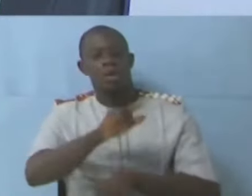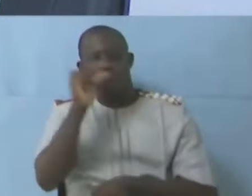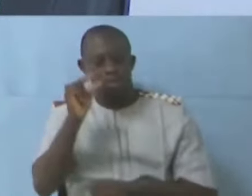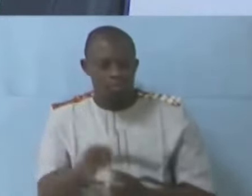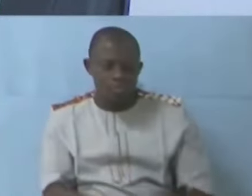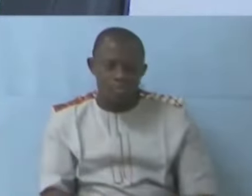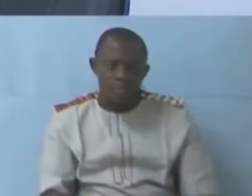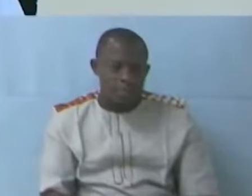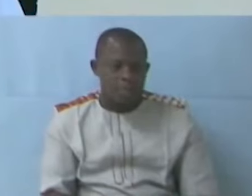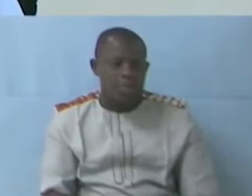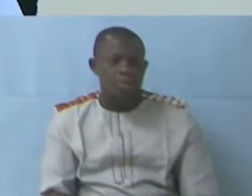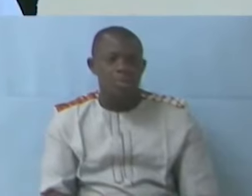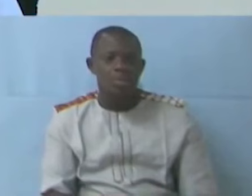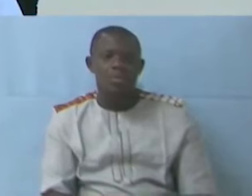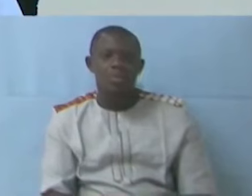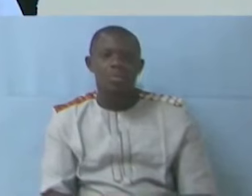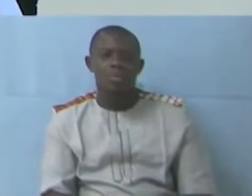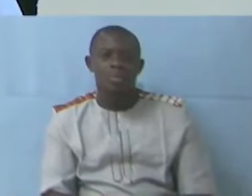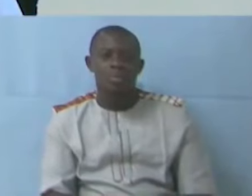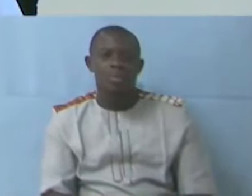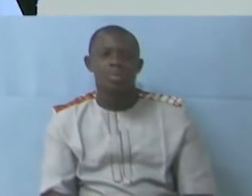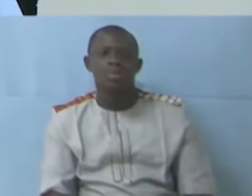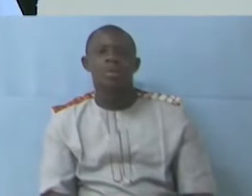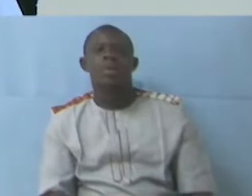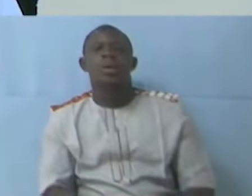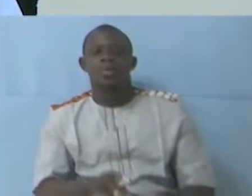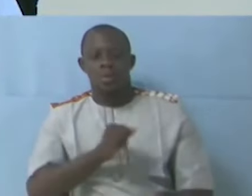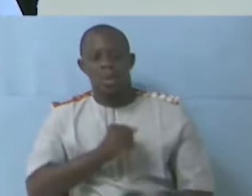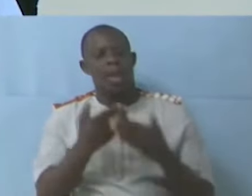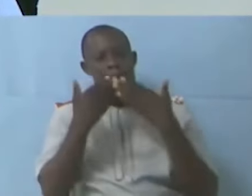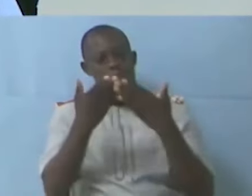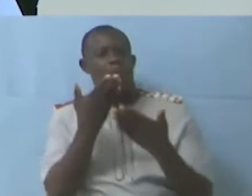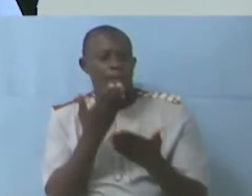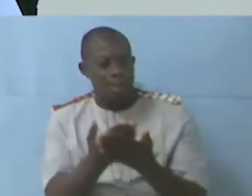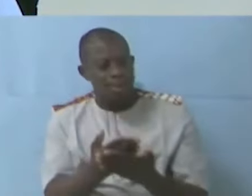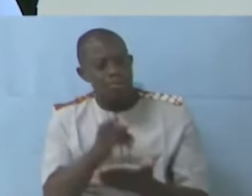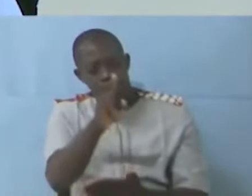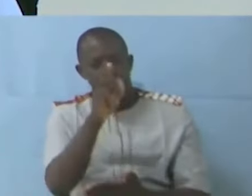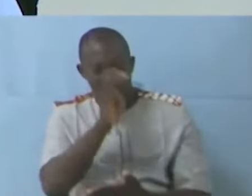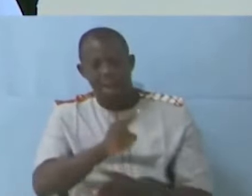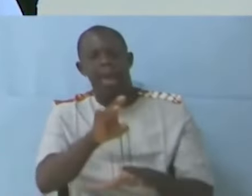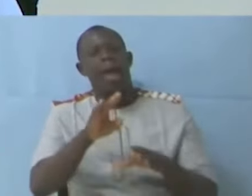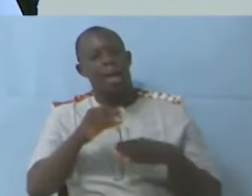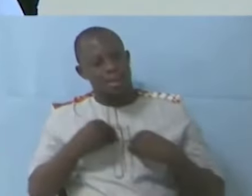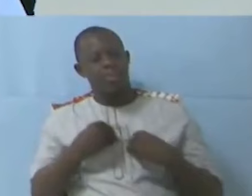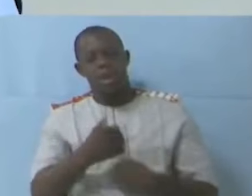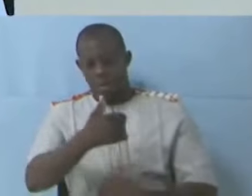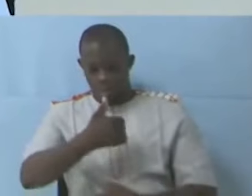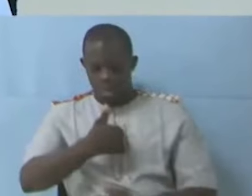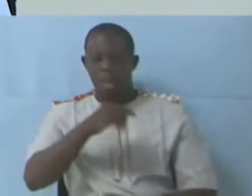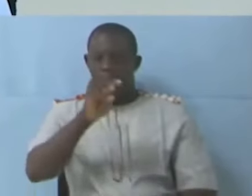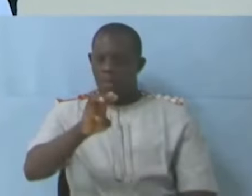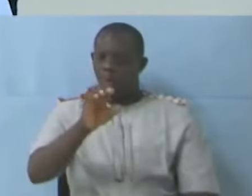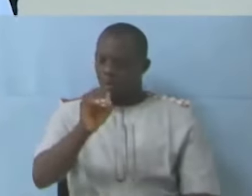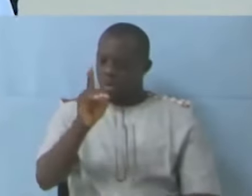Ross to mom neko boy. Sorendal, Manla, Munjai, sa class. Then I rushed to him and identify